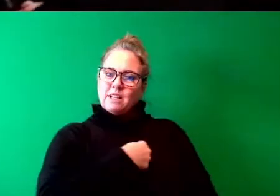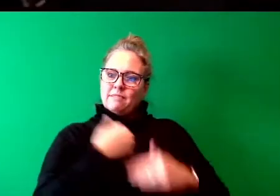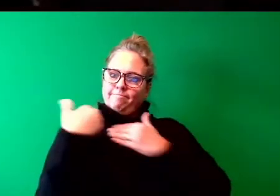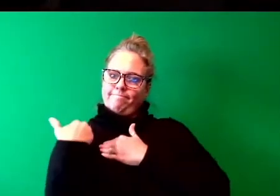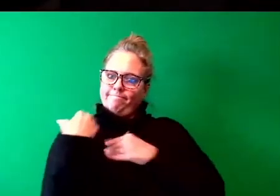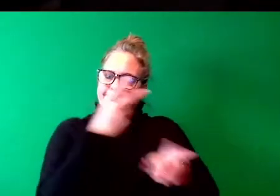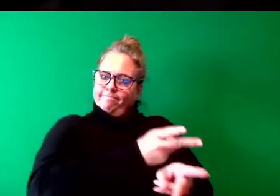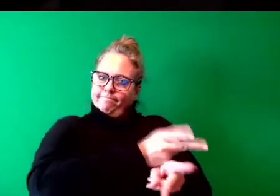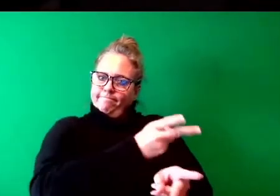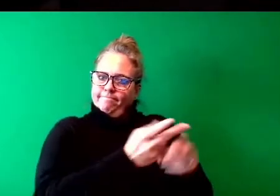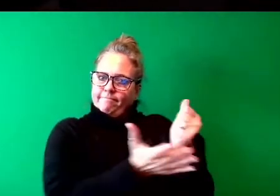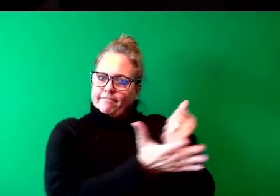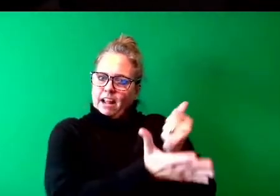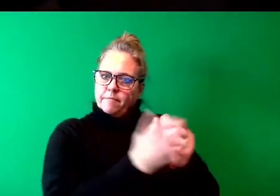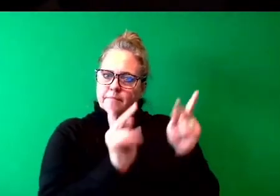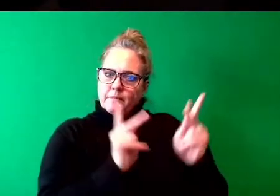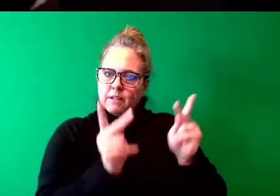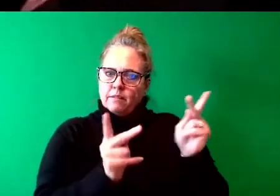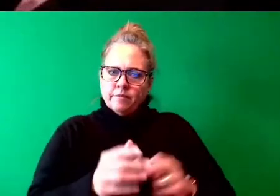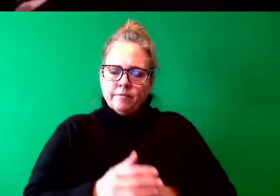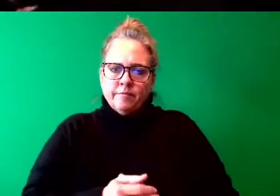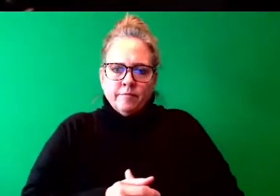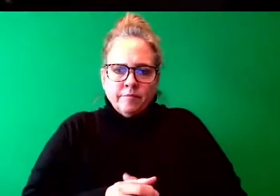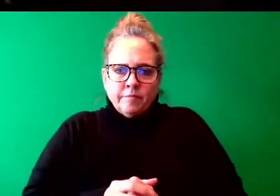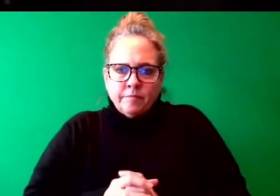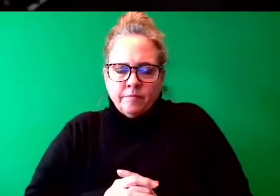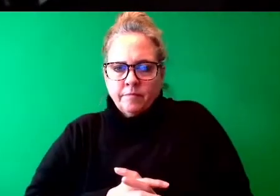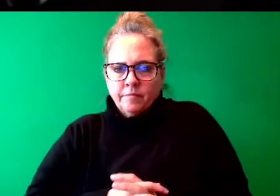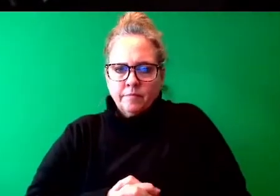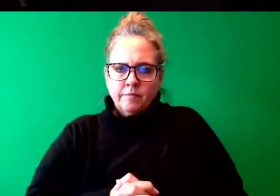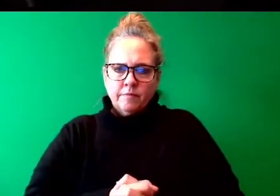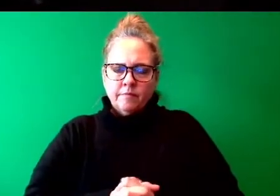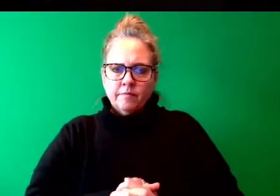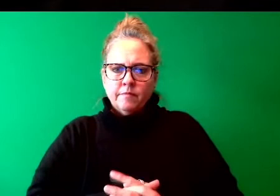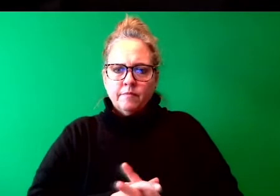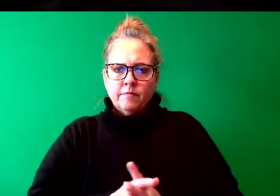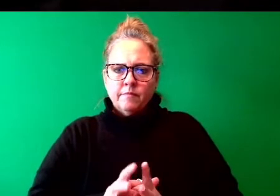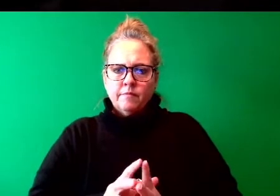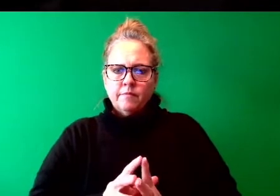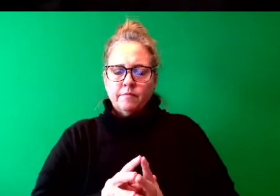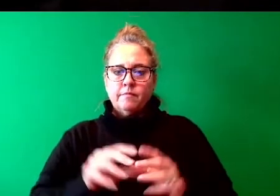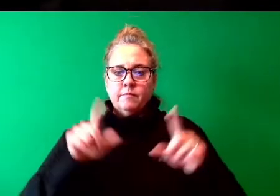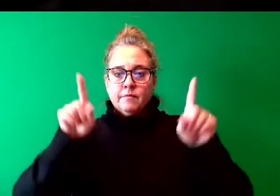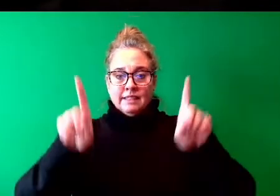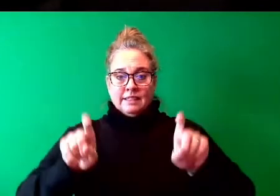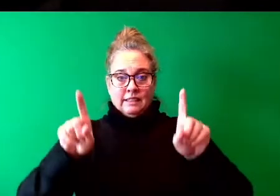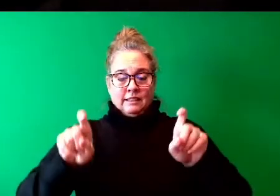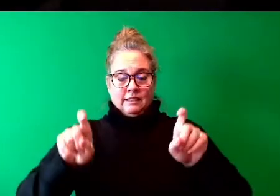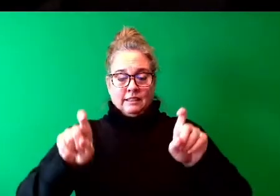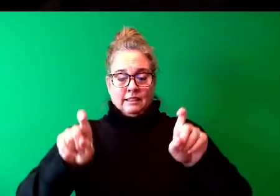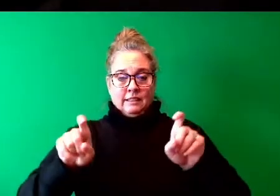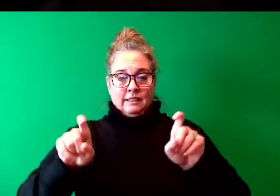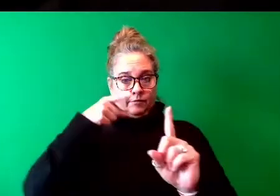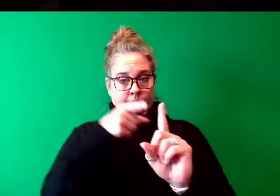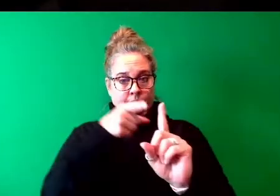And consistent 12% or greater positivity in their tests within the hospital. So the burden of disease, remember, we